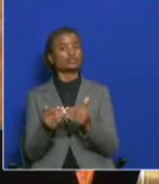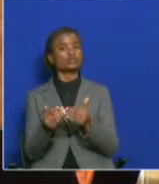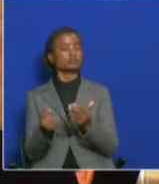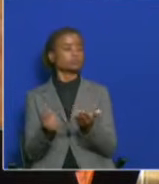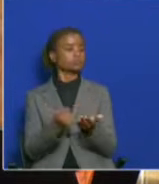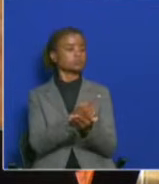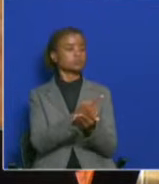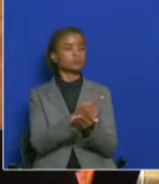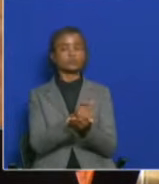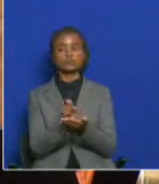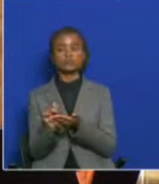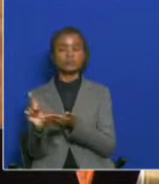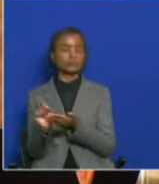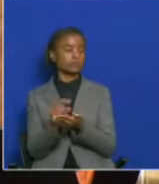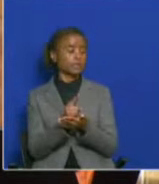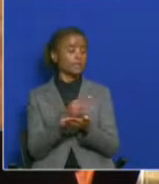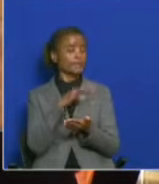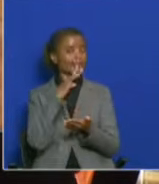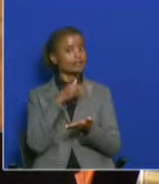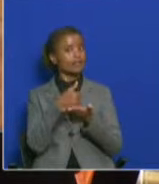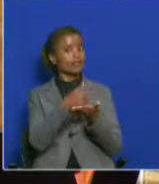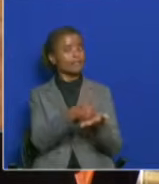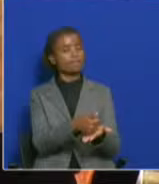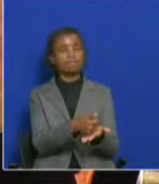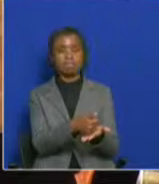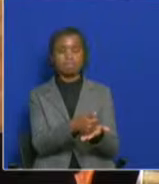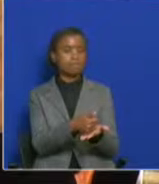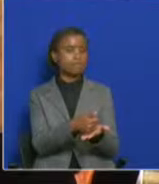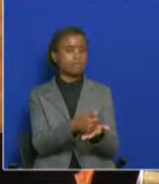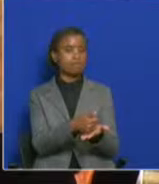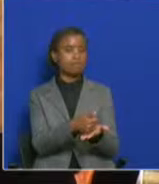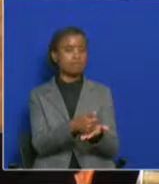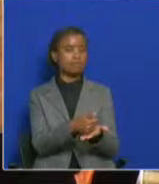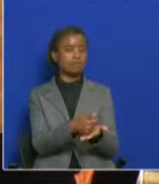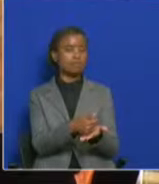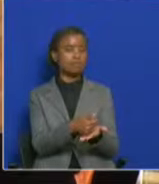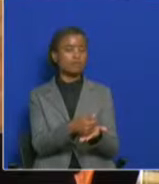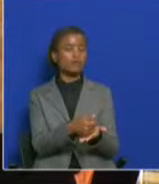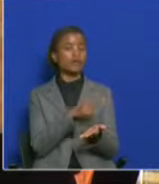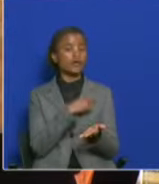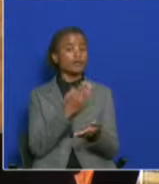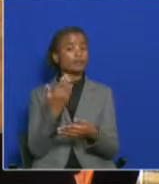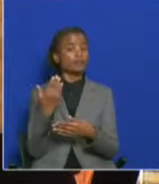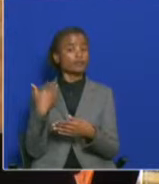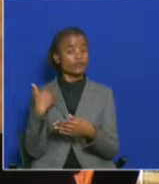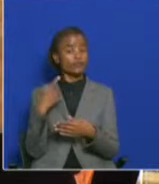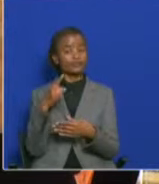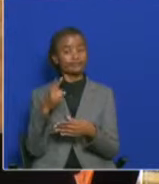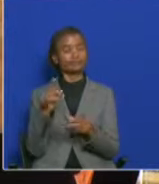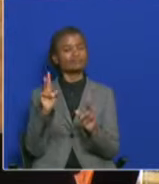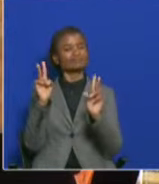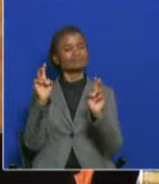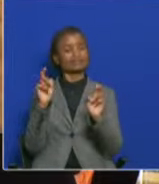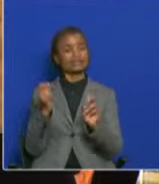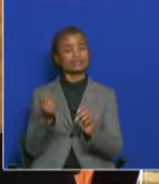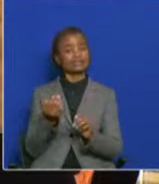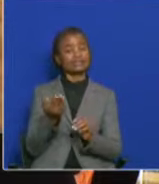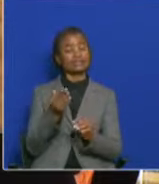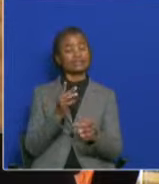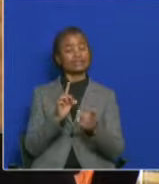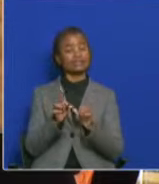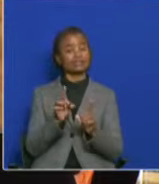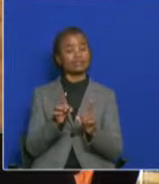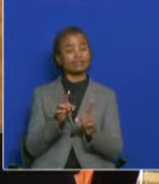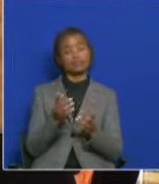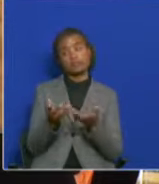said when I prefaced the discussion of the tenders, General Khan may have an explanation as to